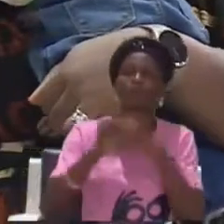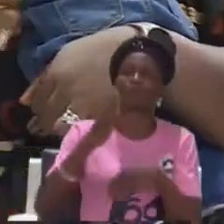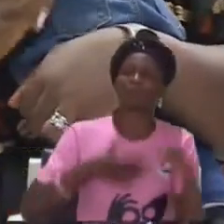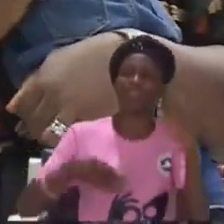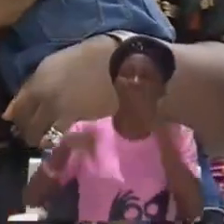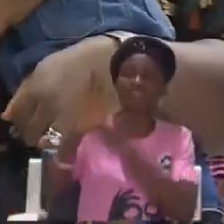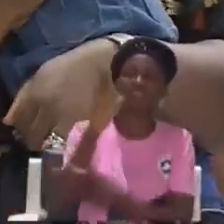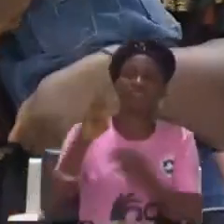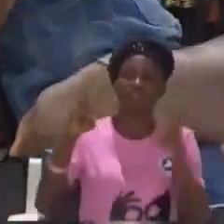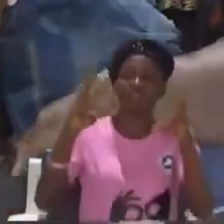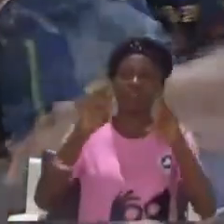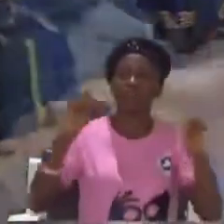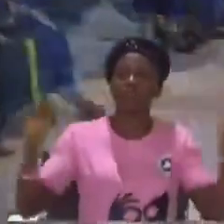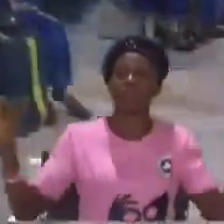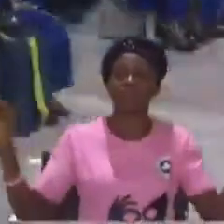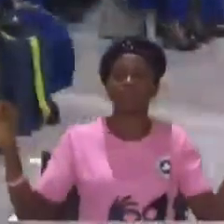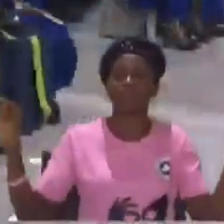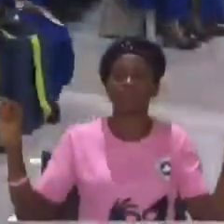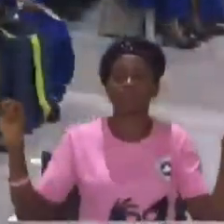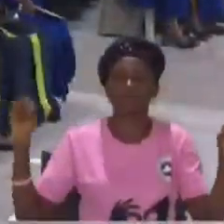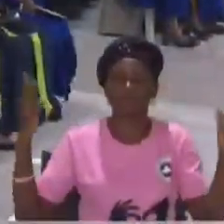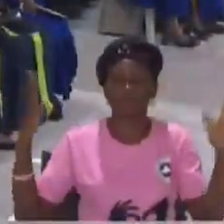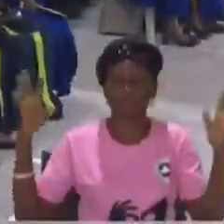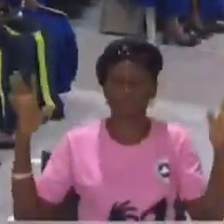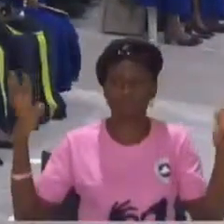Oh my God. Wow.